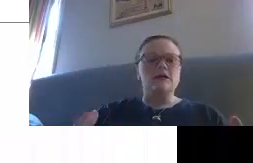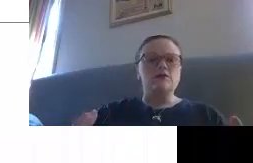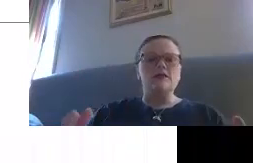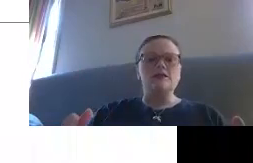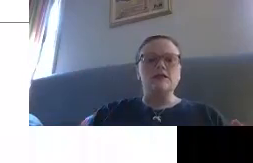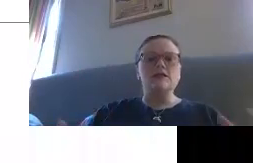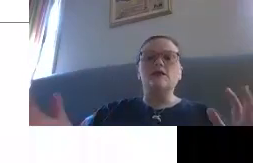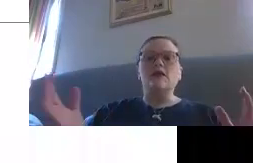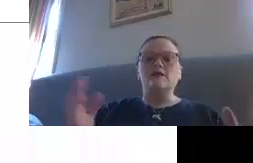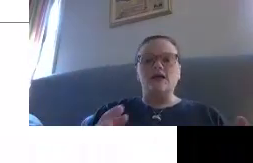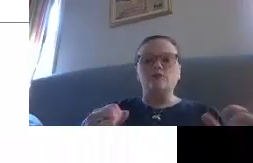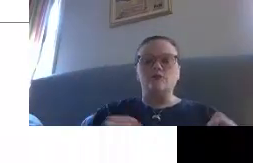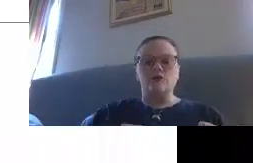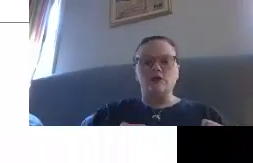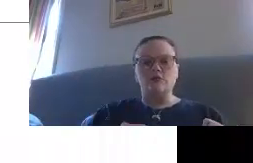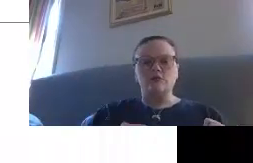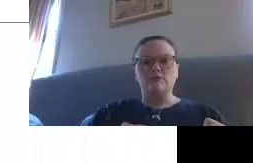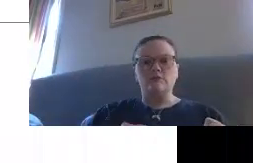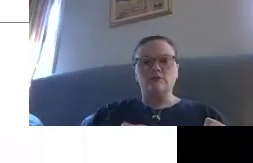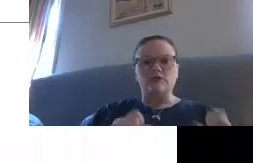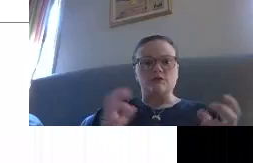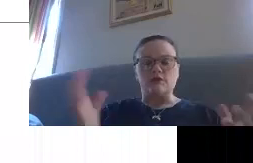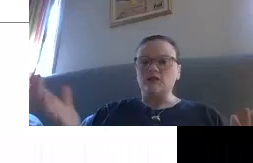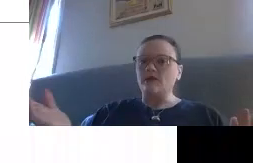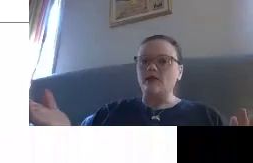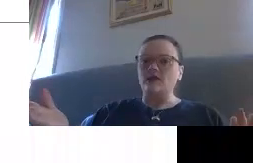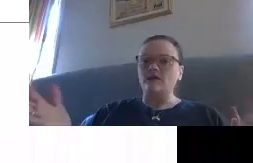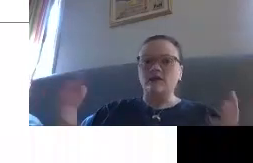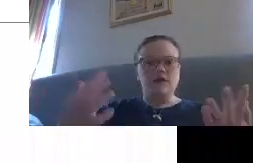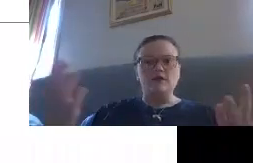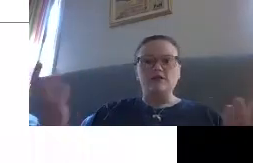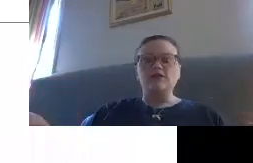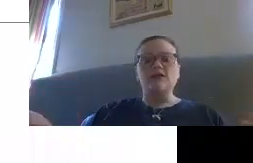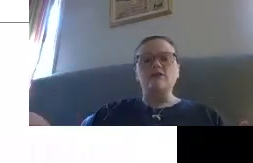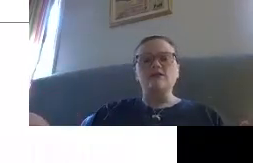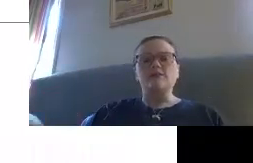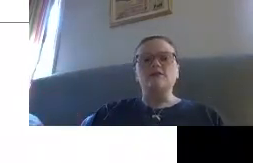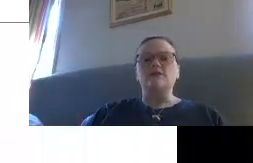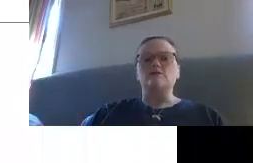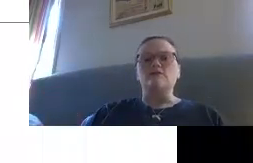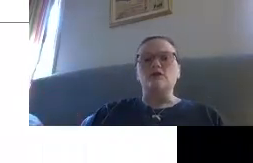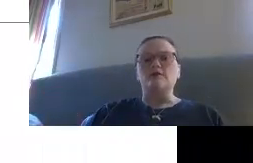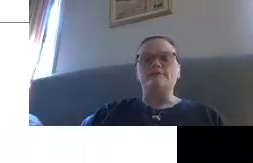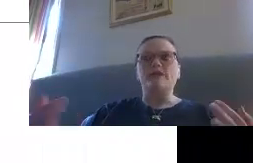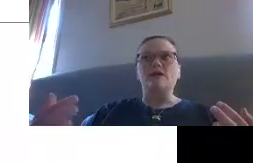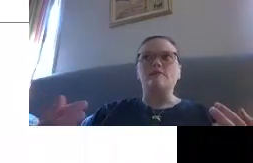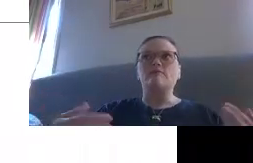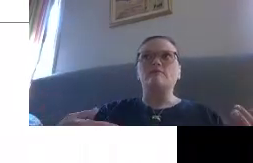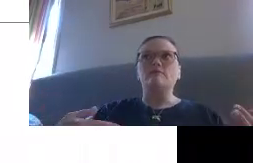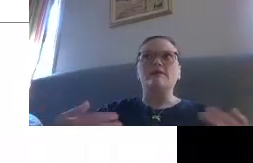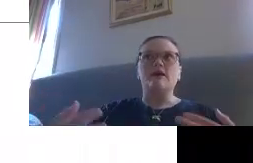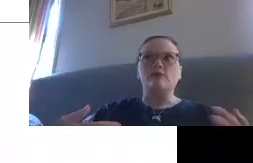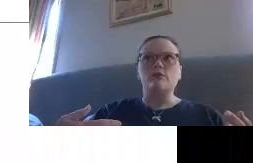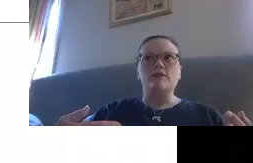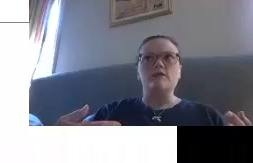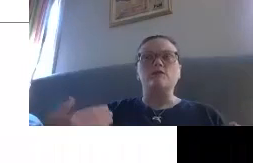on XYZ, and that's when we'll call you. And so no one gets mad. It's just kind of accepted and moved on.